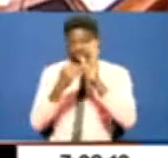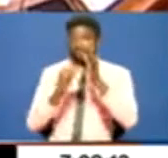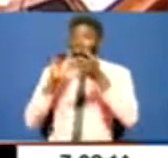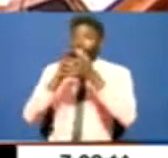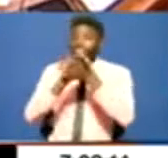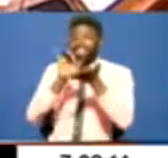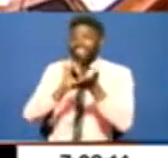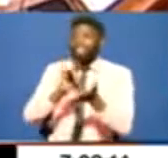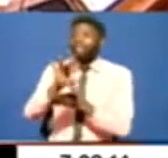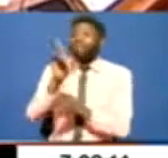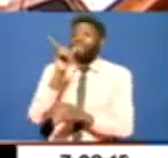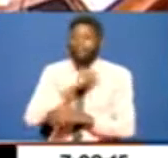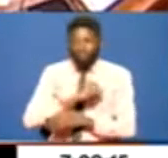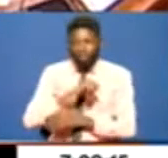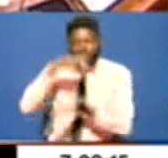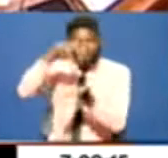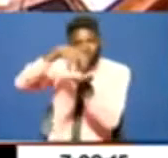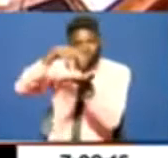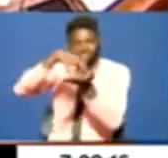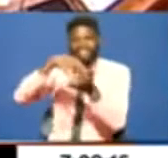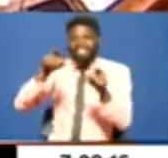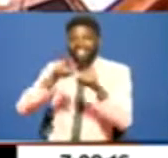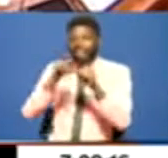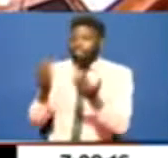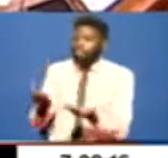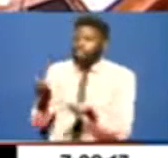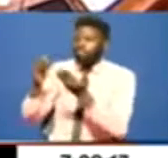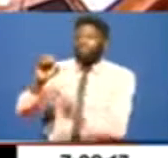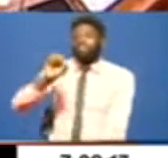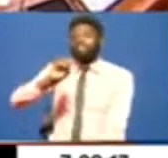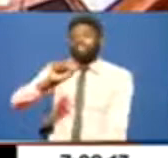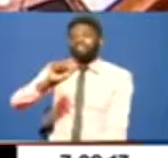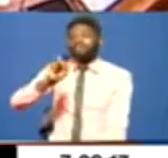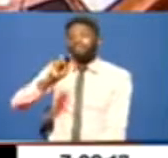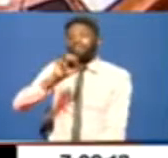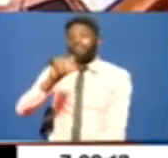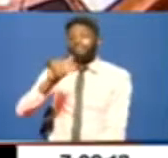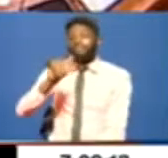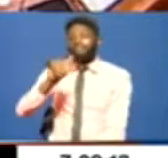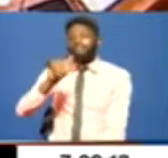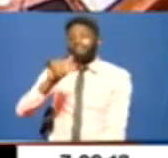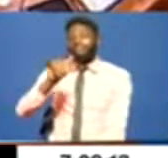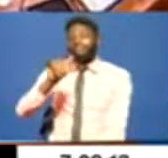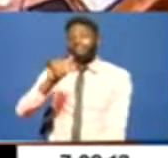nafasi yake kutolewa kwa Sami Prisa Leshore. Kamchemenza, Darubini.